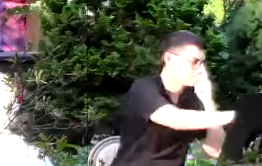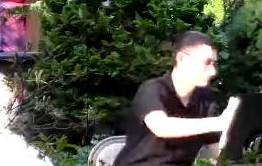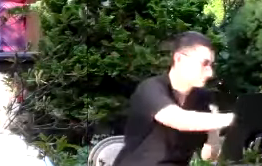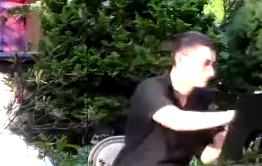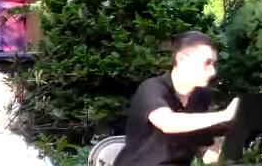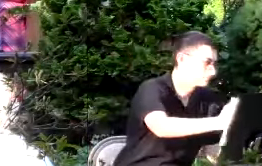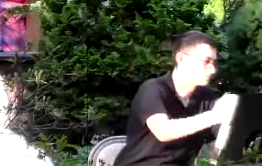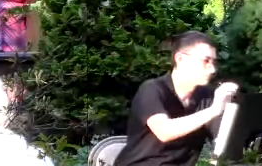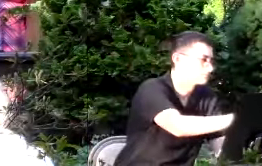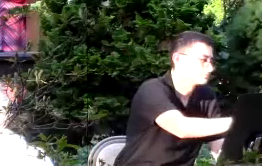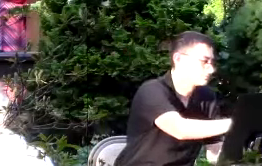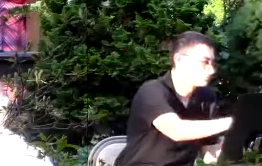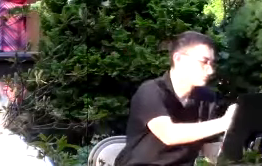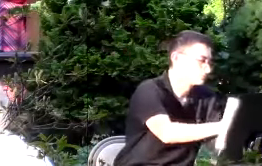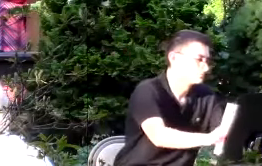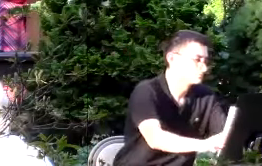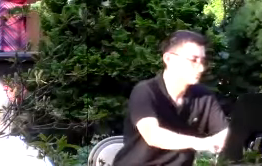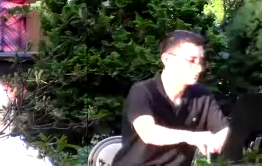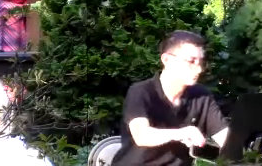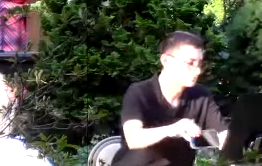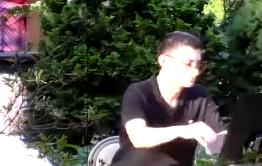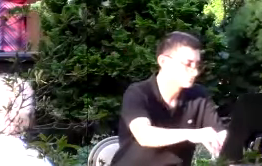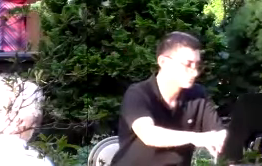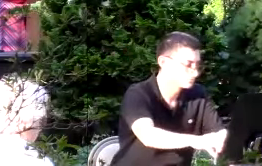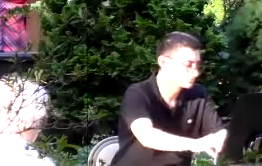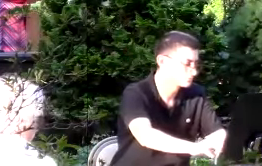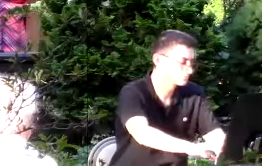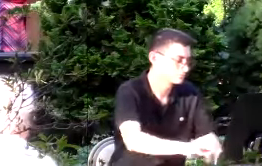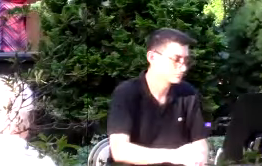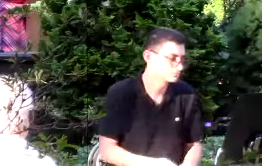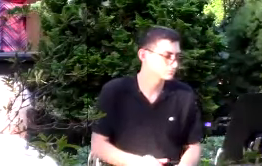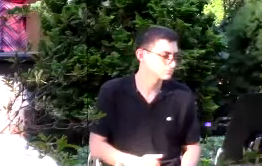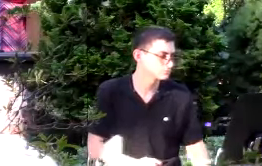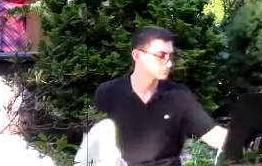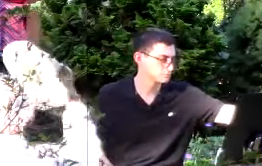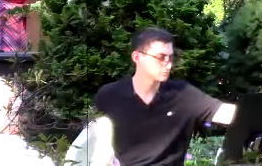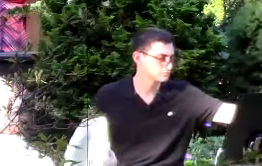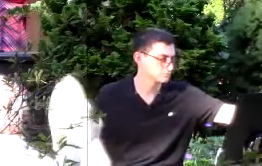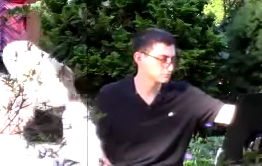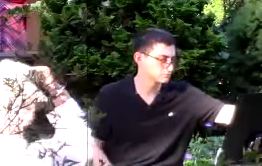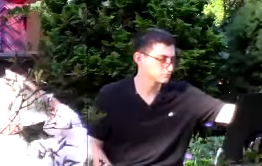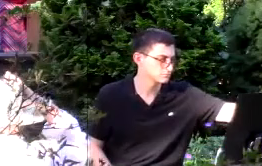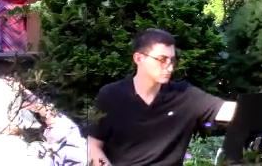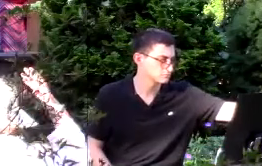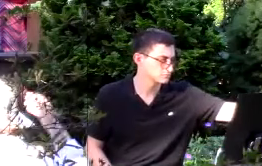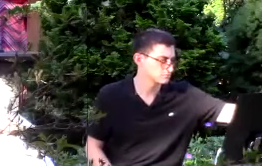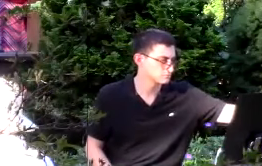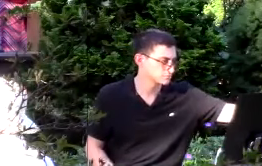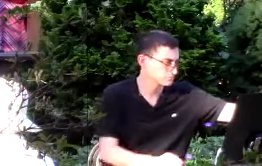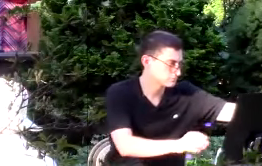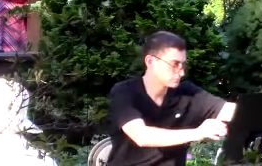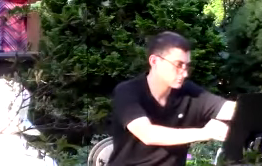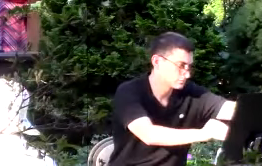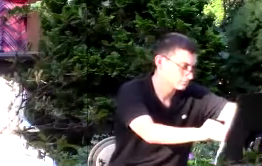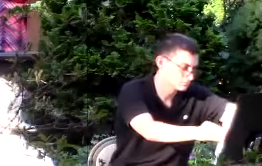to holiness are everywhere. The possibility of ascent is all the time. Even at unlikely times and through unlikely places, there is no